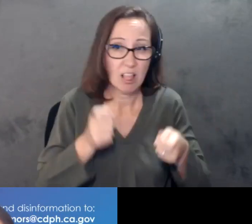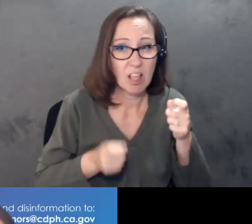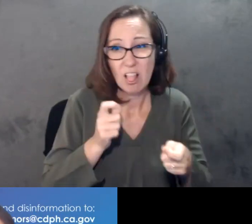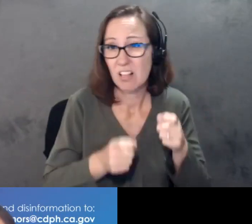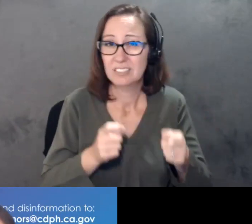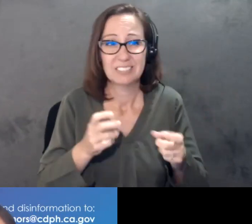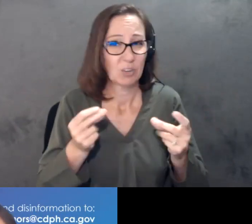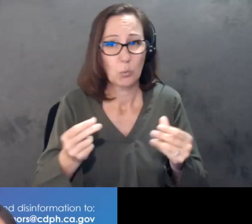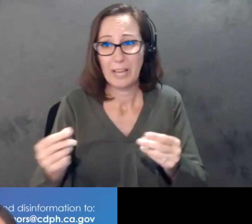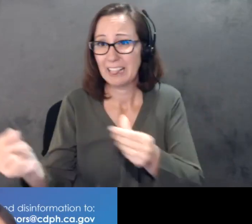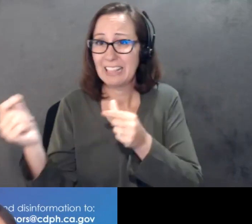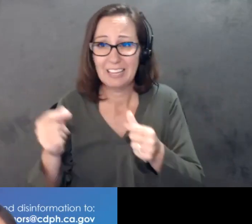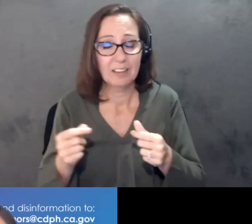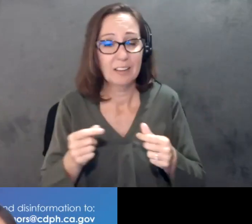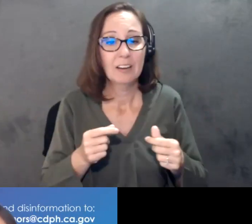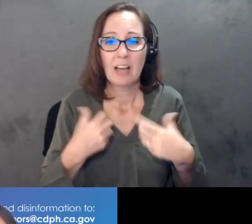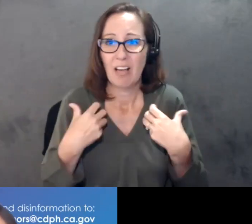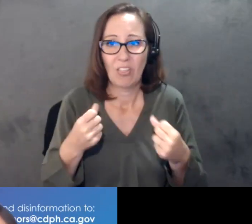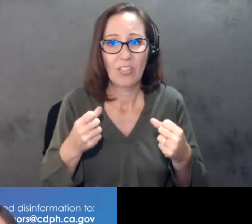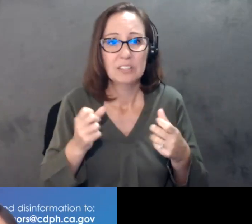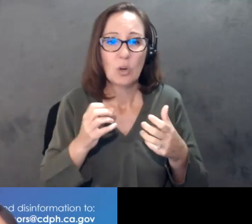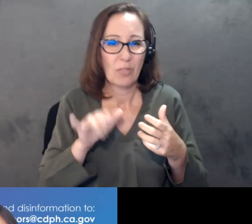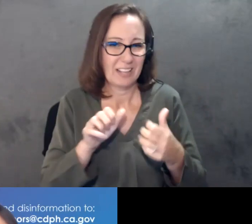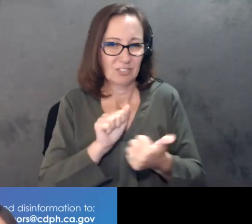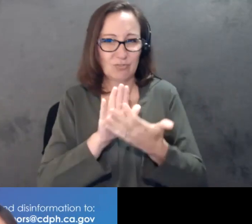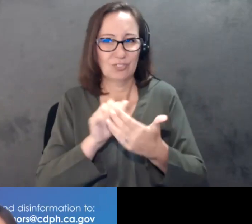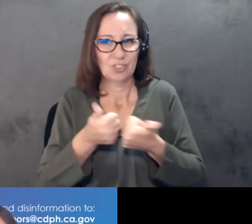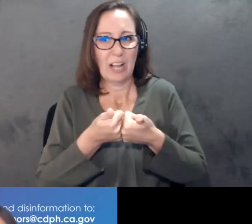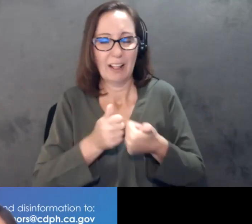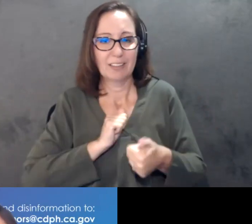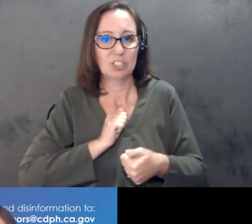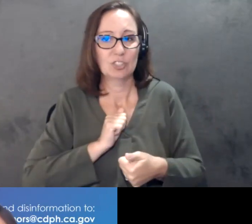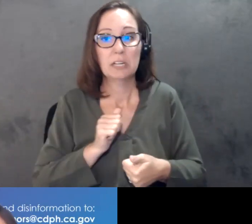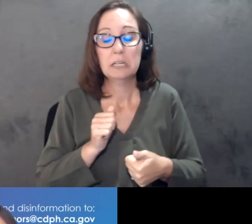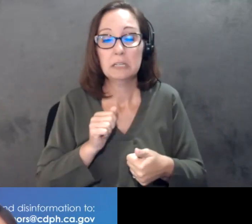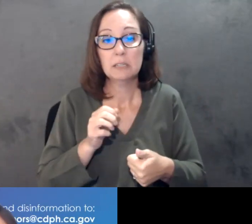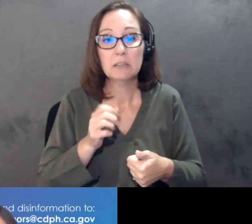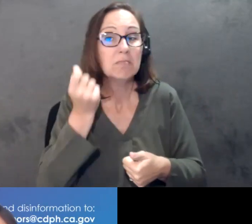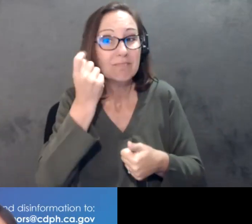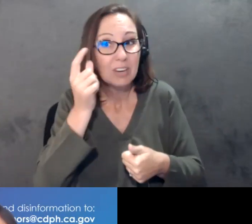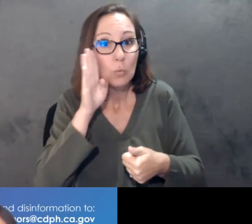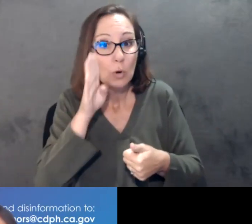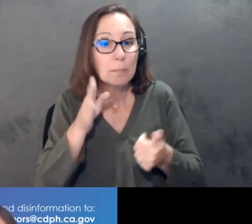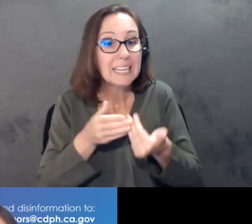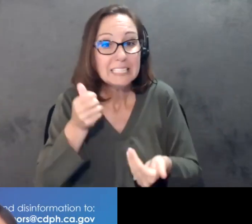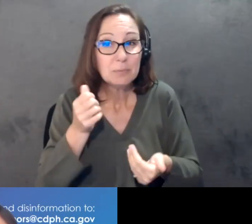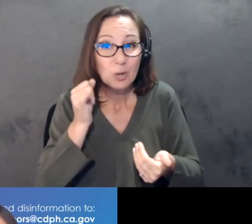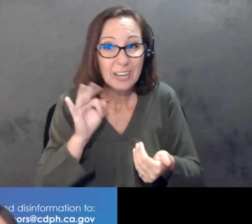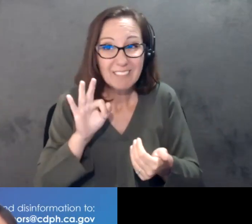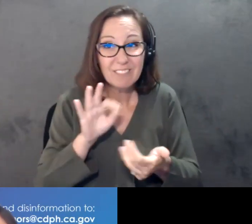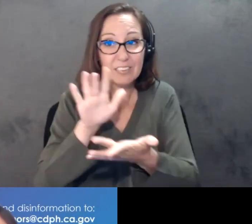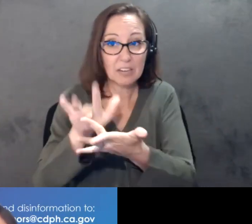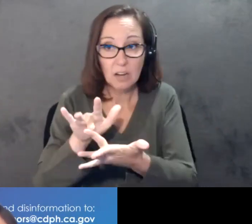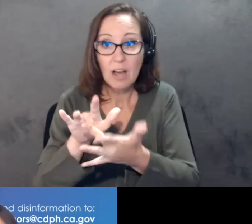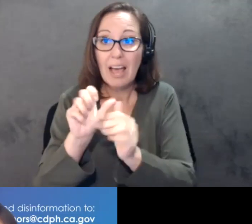of the challenge that I'm seeing. It would be way easier if we could connect with the hospice